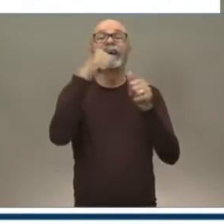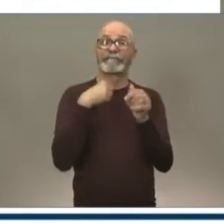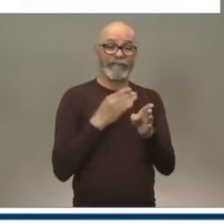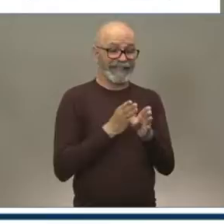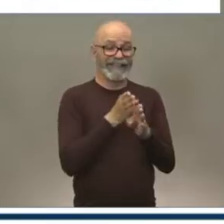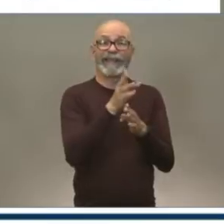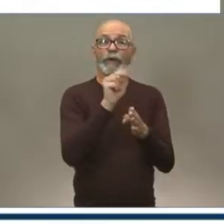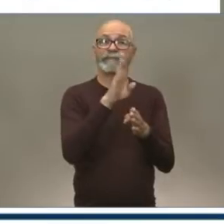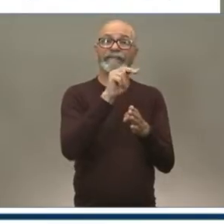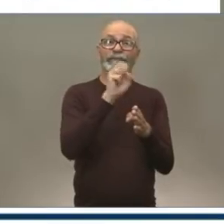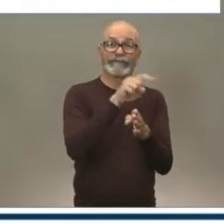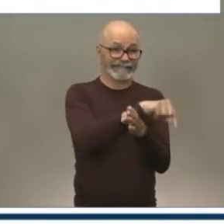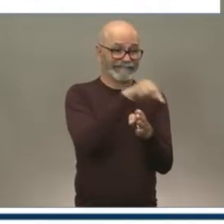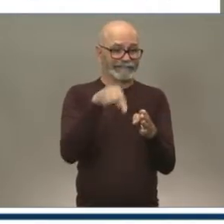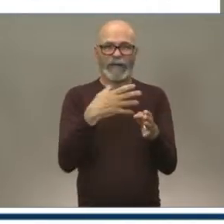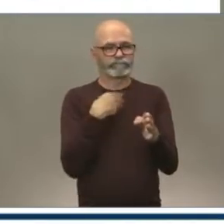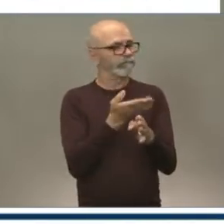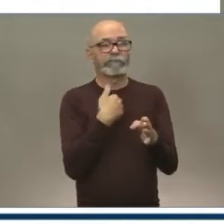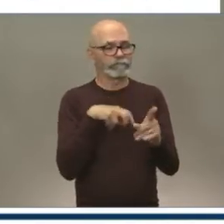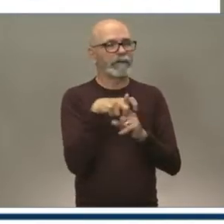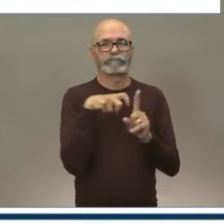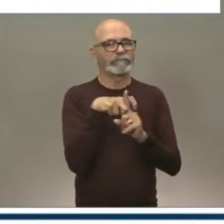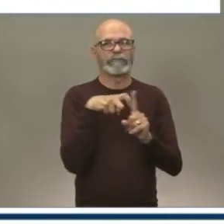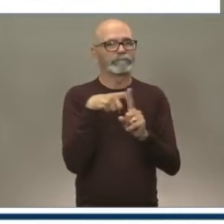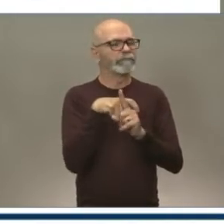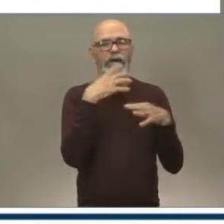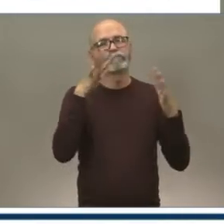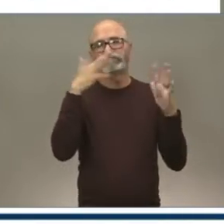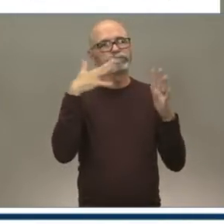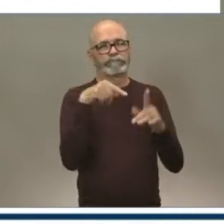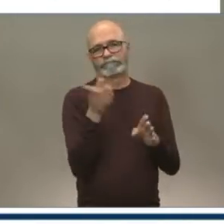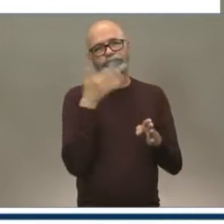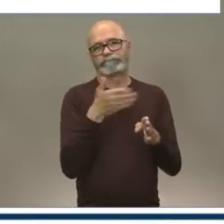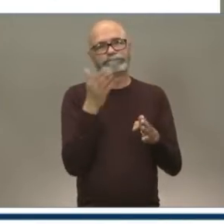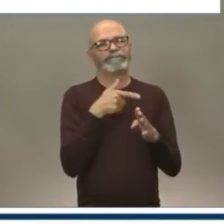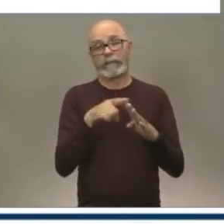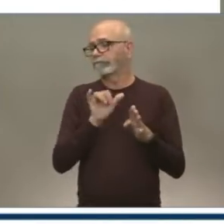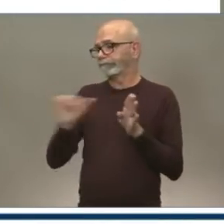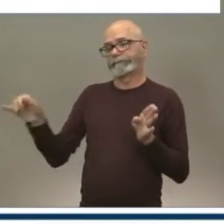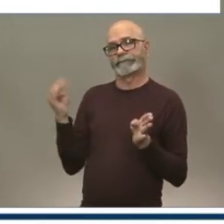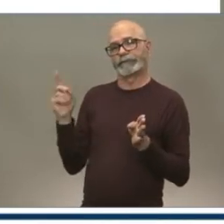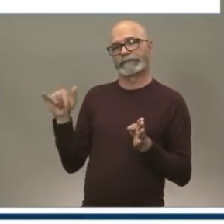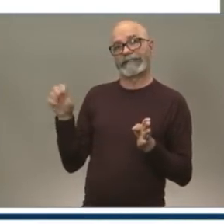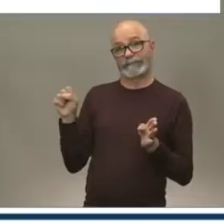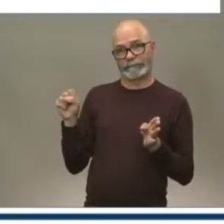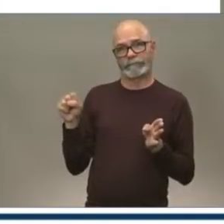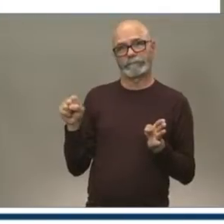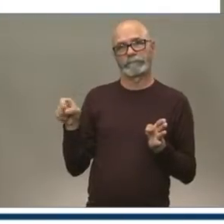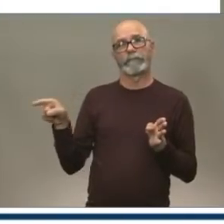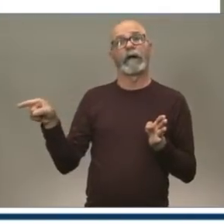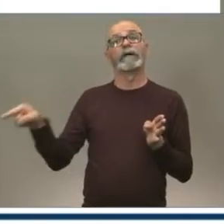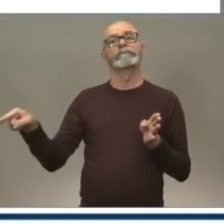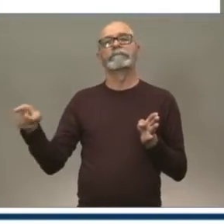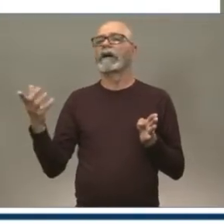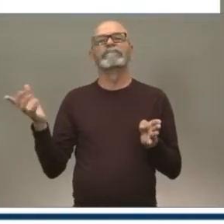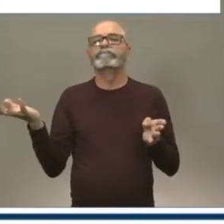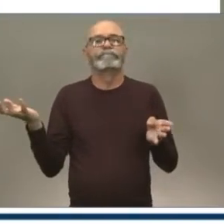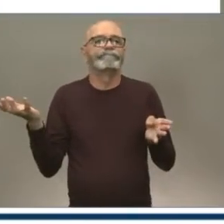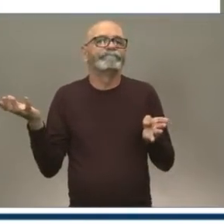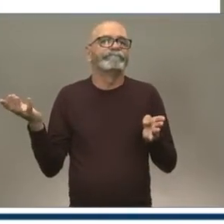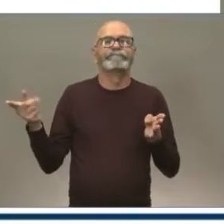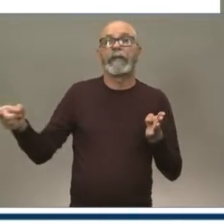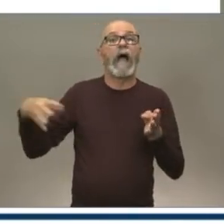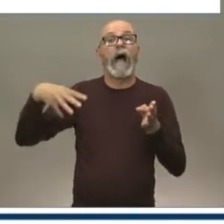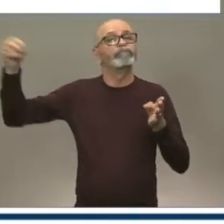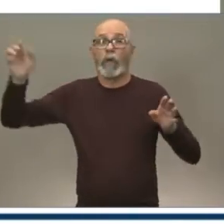cases, but they're in quarantining like they need to be, and that quarantine is stopping them exposing people out in the public,